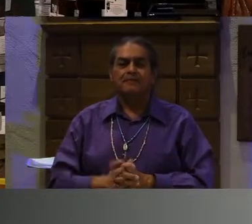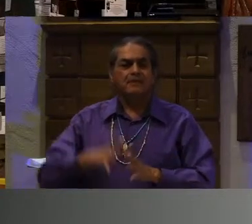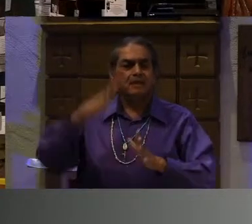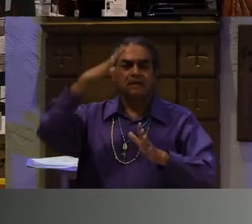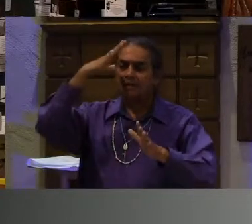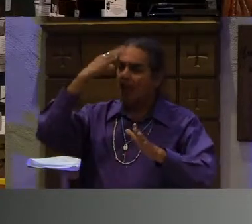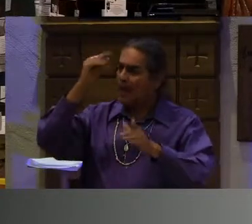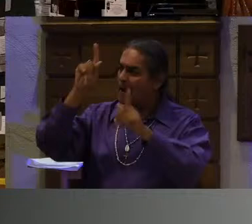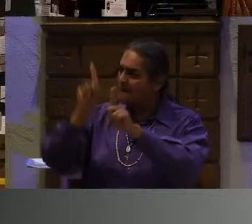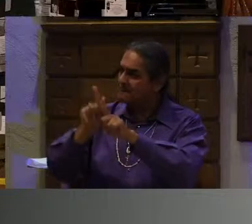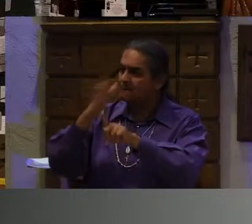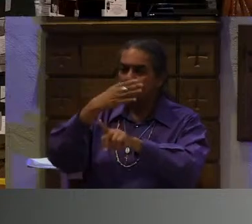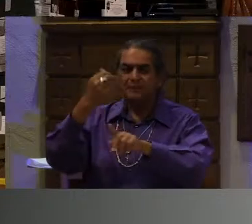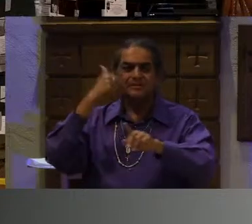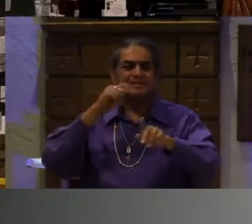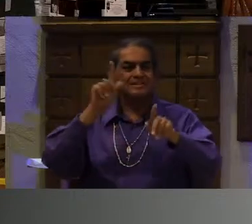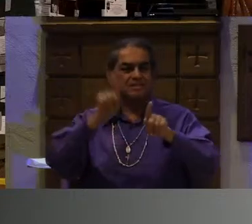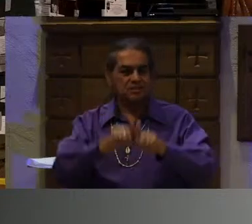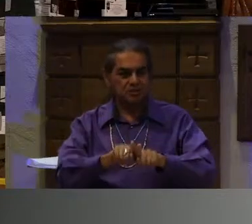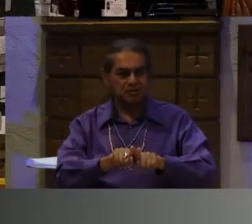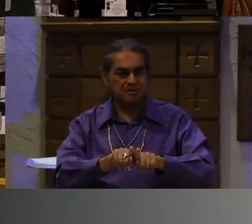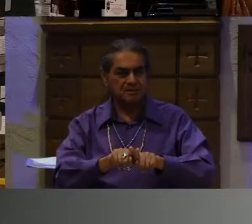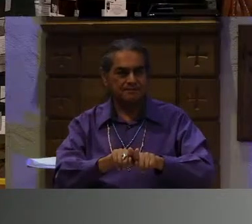Brothers and sisters,